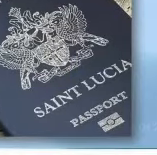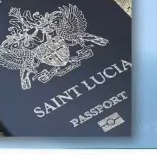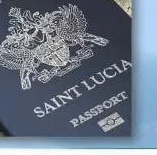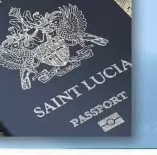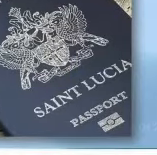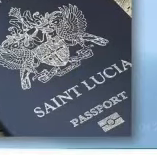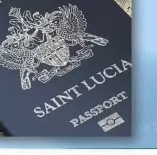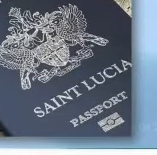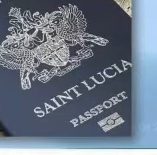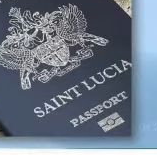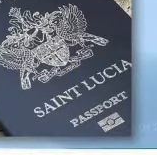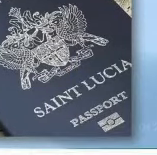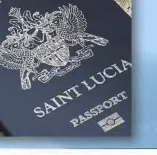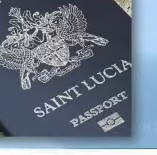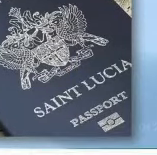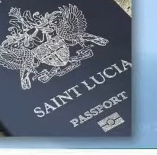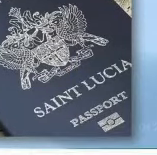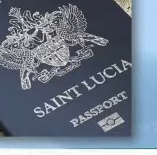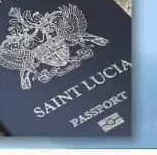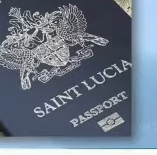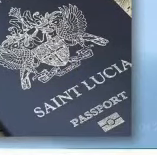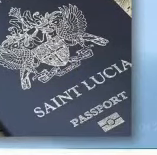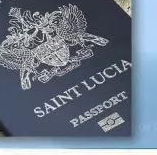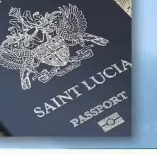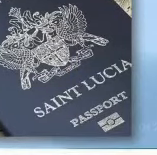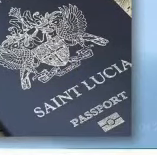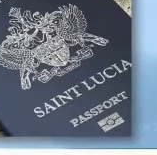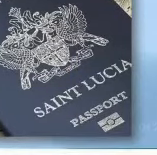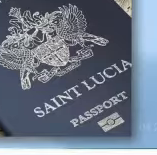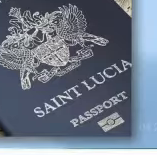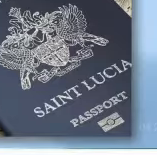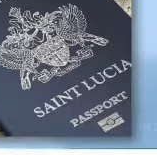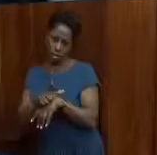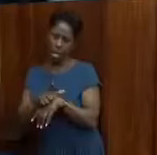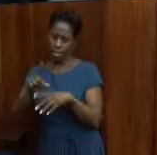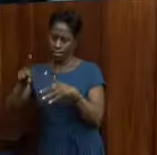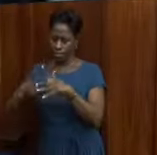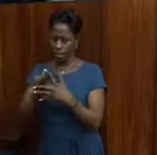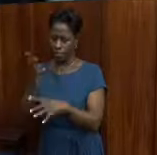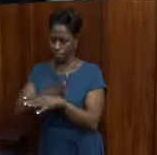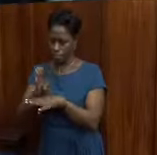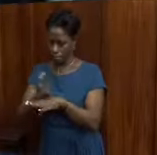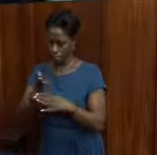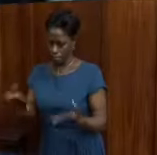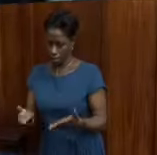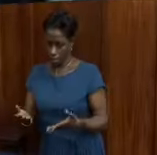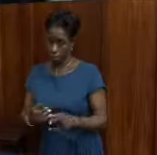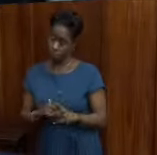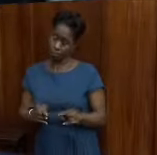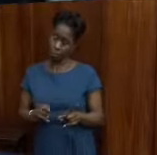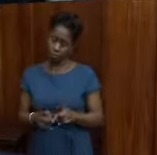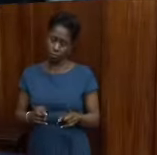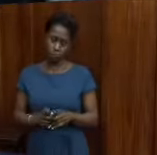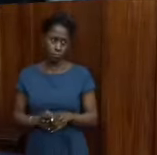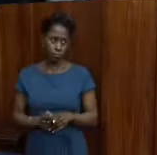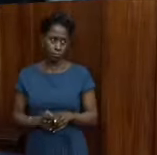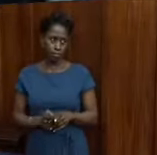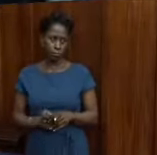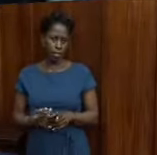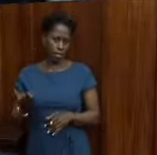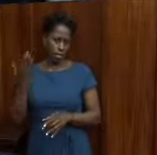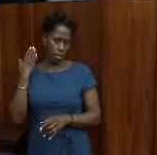to generate revenue for developmental projects. However, since July 2021, we have had to